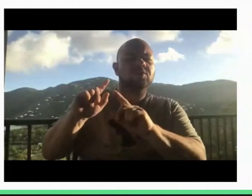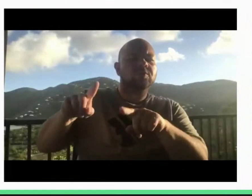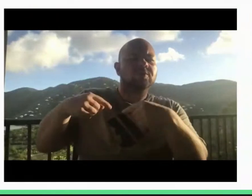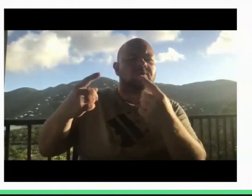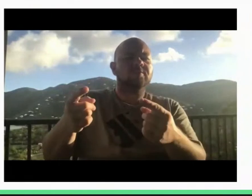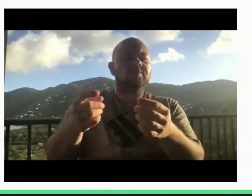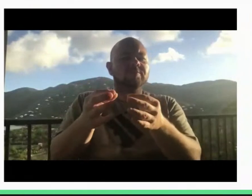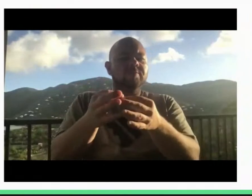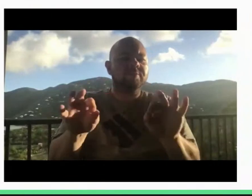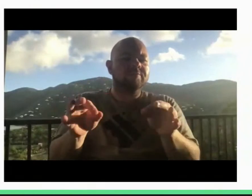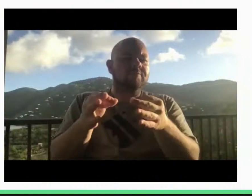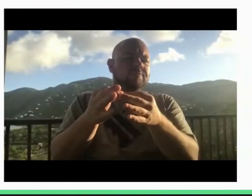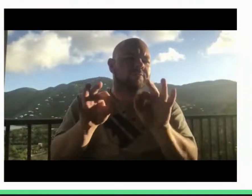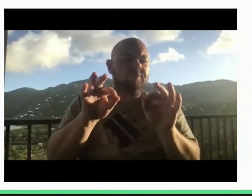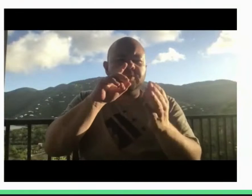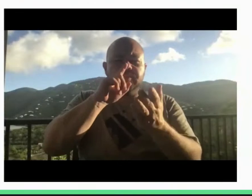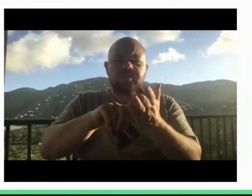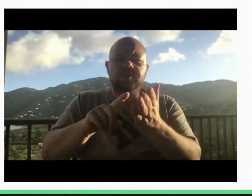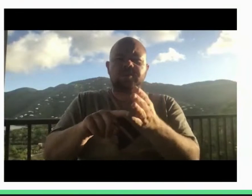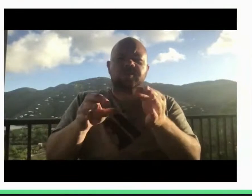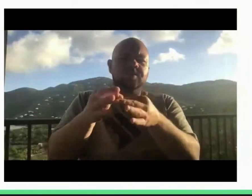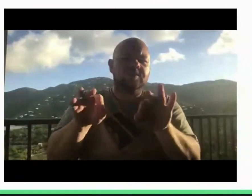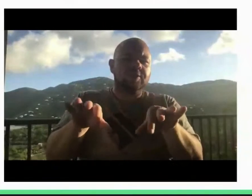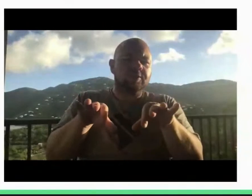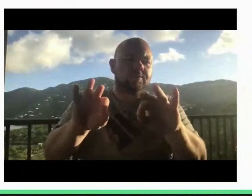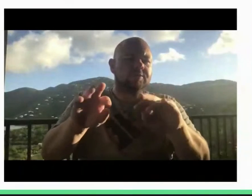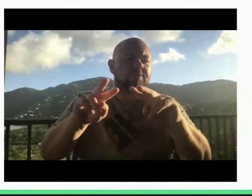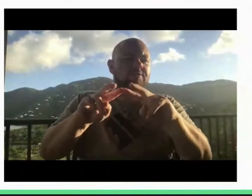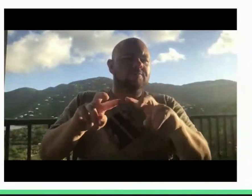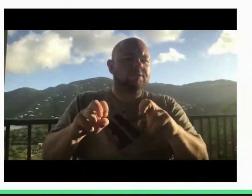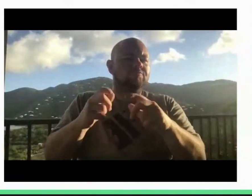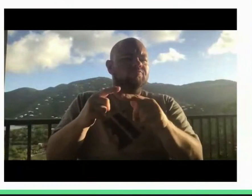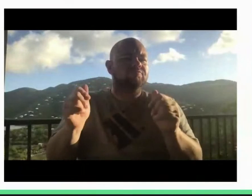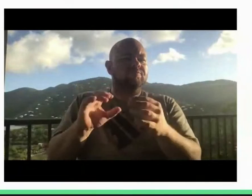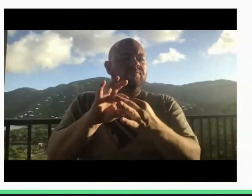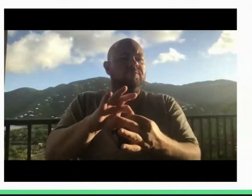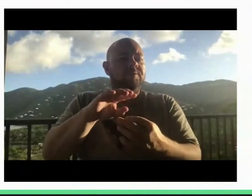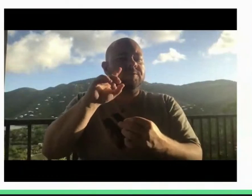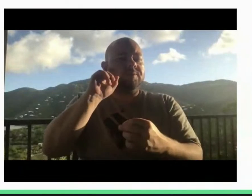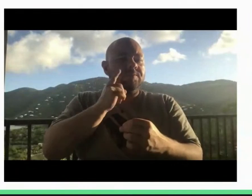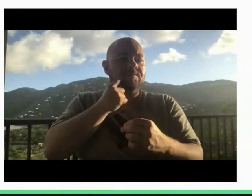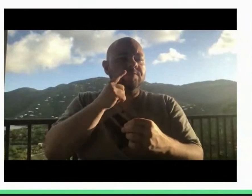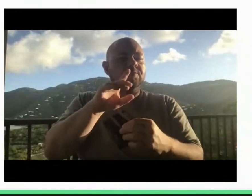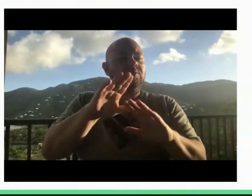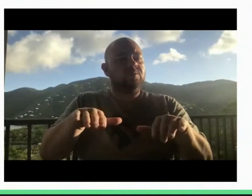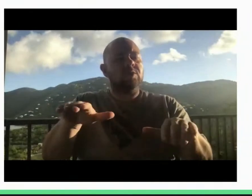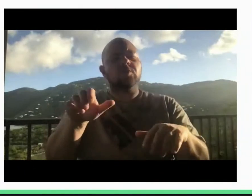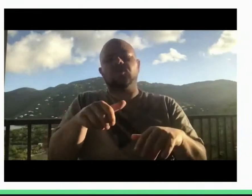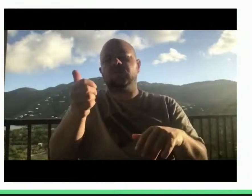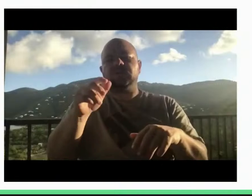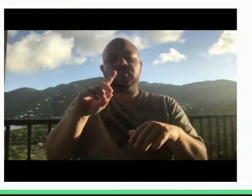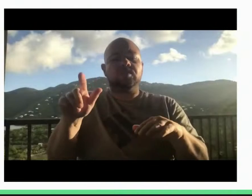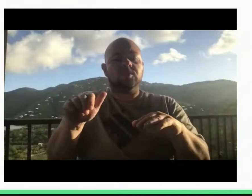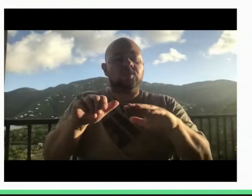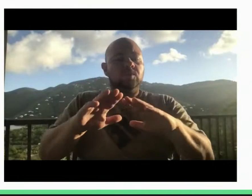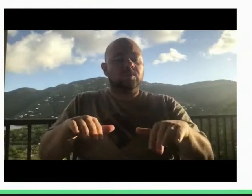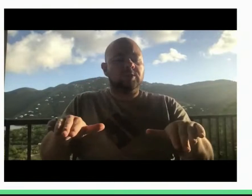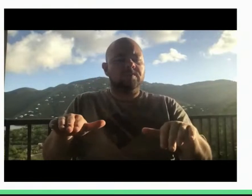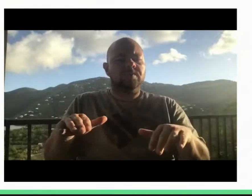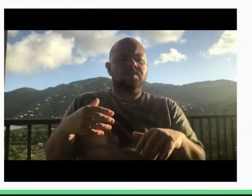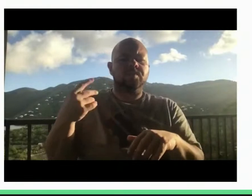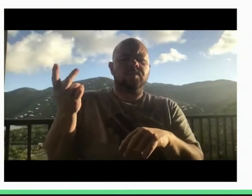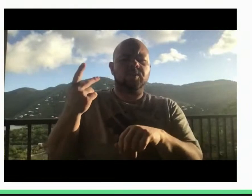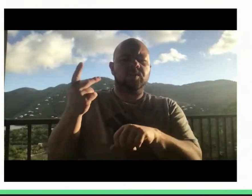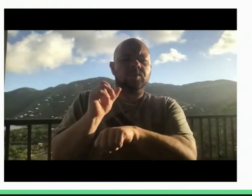He has done a lot of work in the field of language acquisition, in terms of deaf children and other disabled